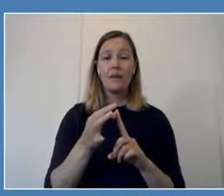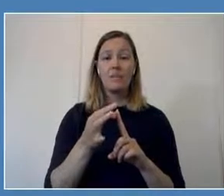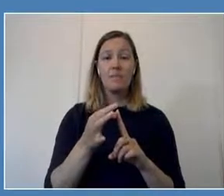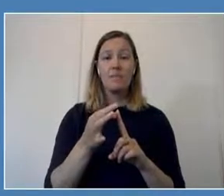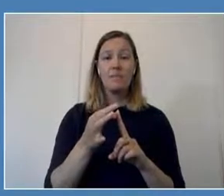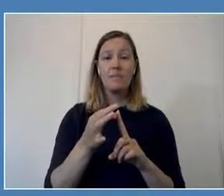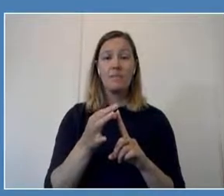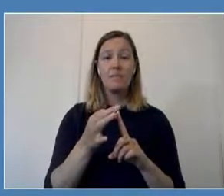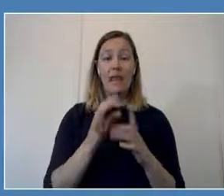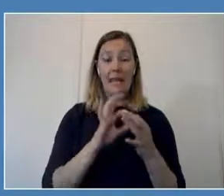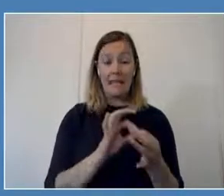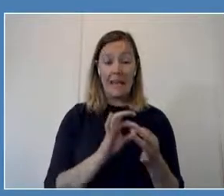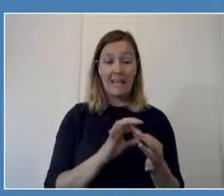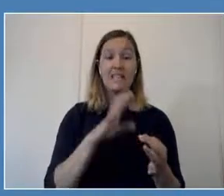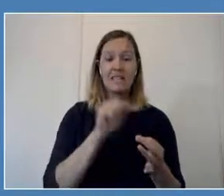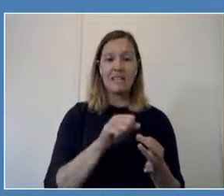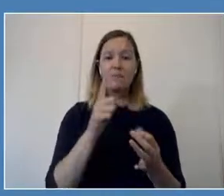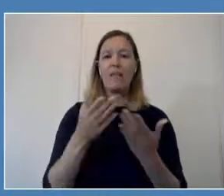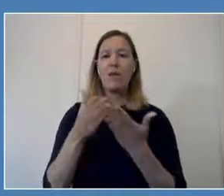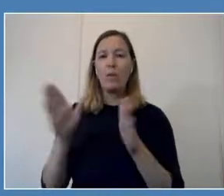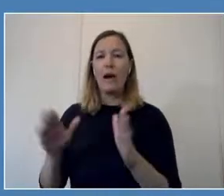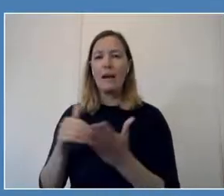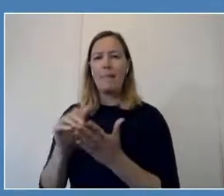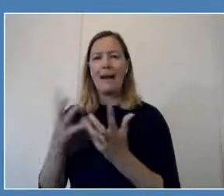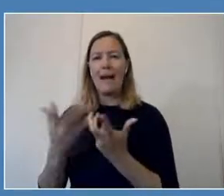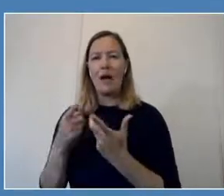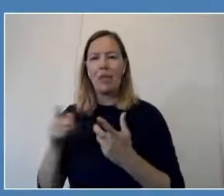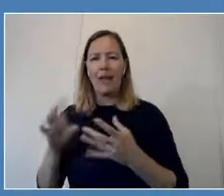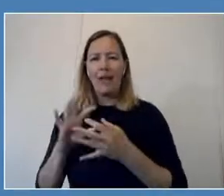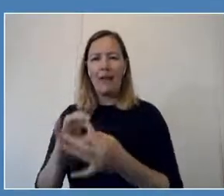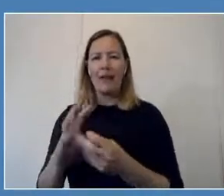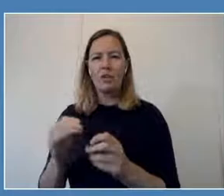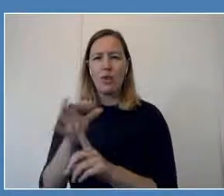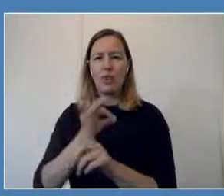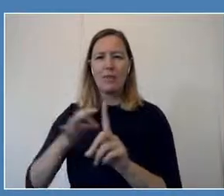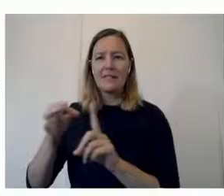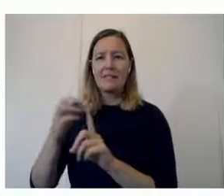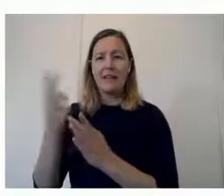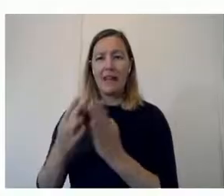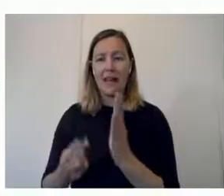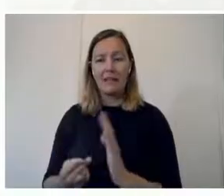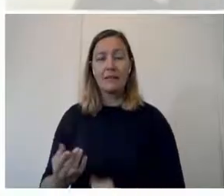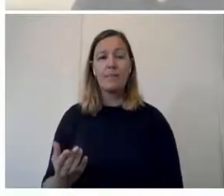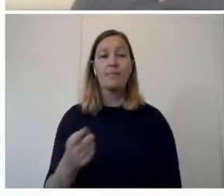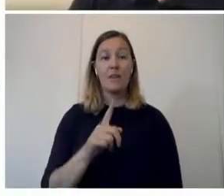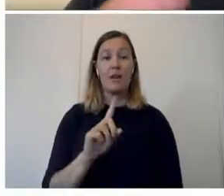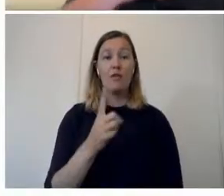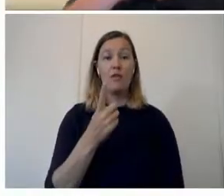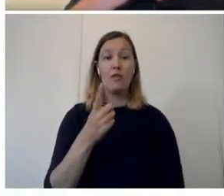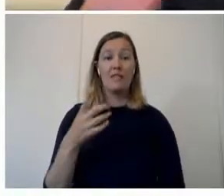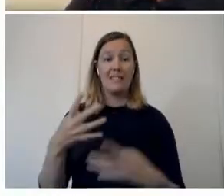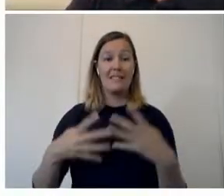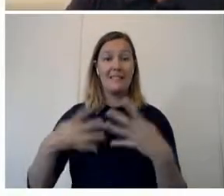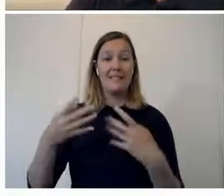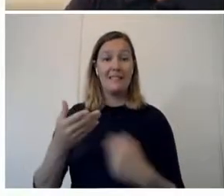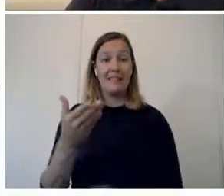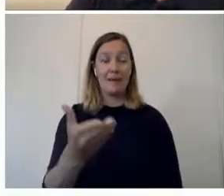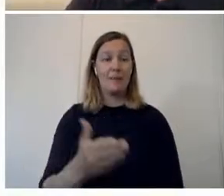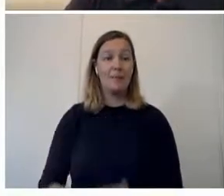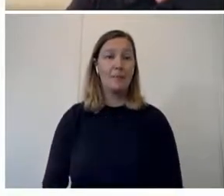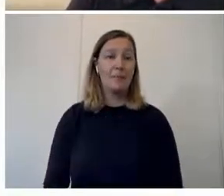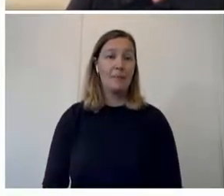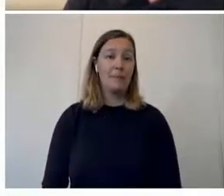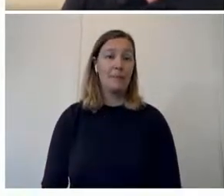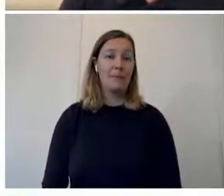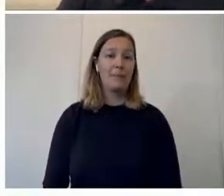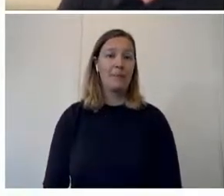engage, but now let's look at the wider market. So here's the first stat. And the first stat is